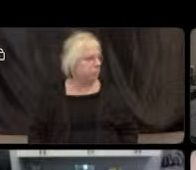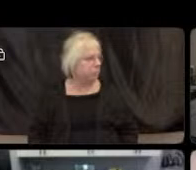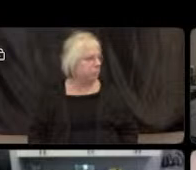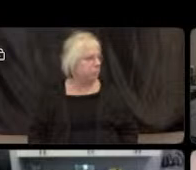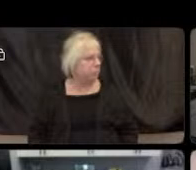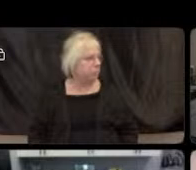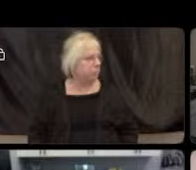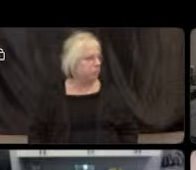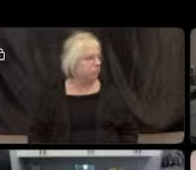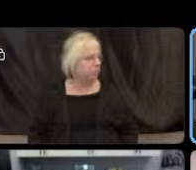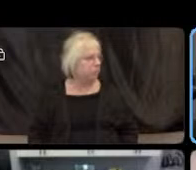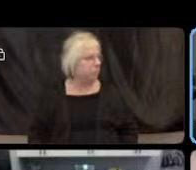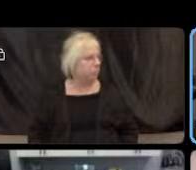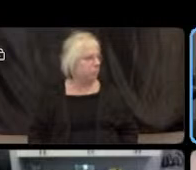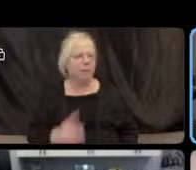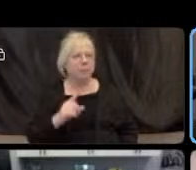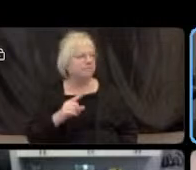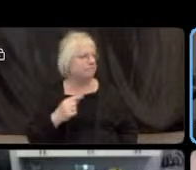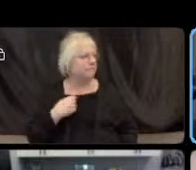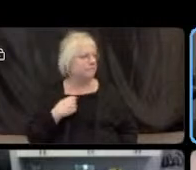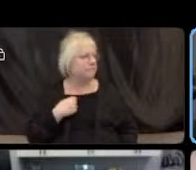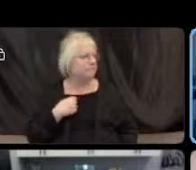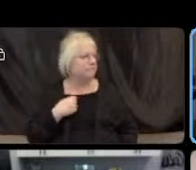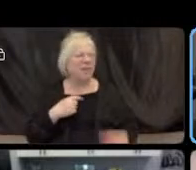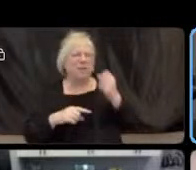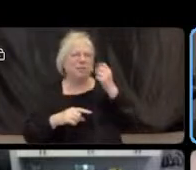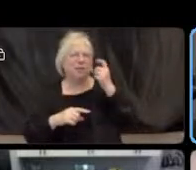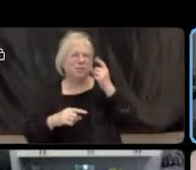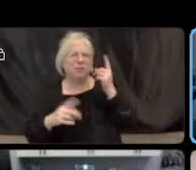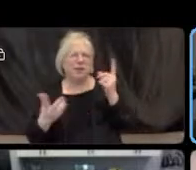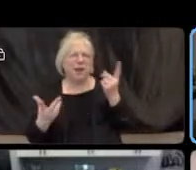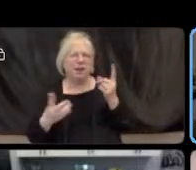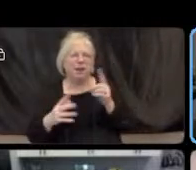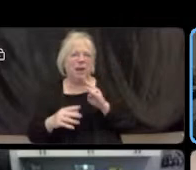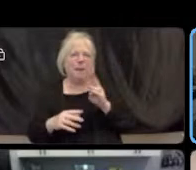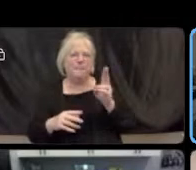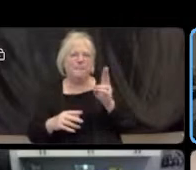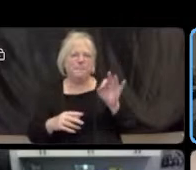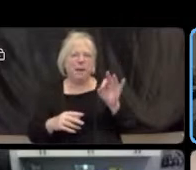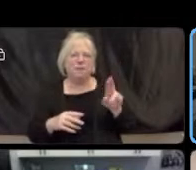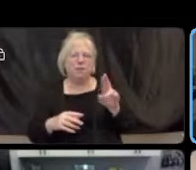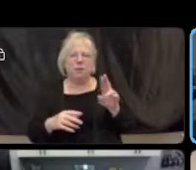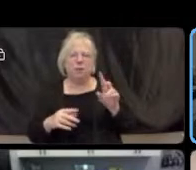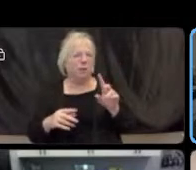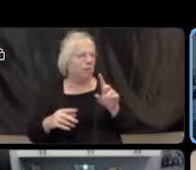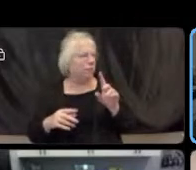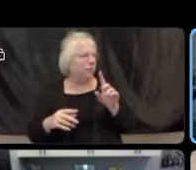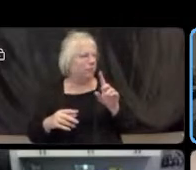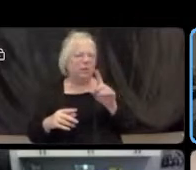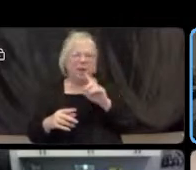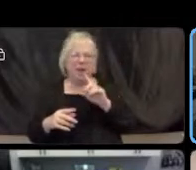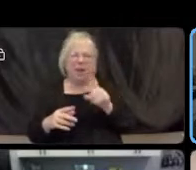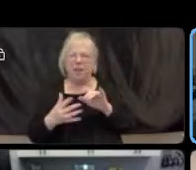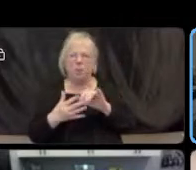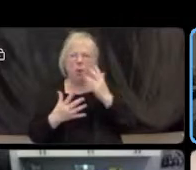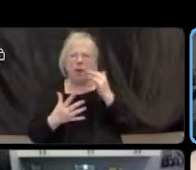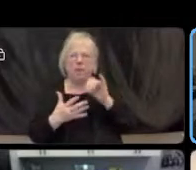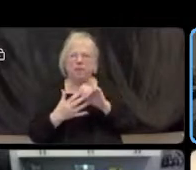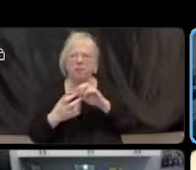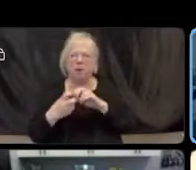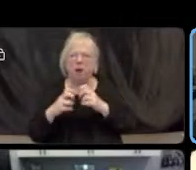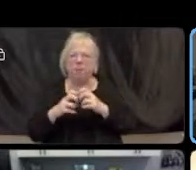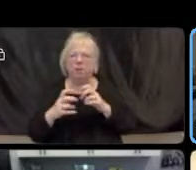The buffer. I don't understand where the buffer is an issue with in comparison with the parking